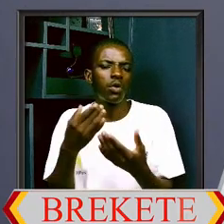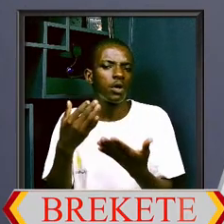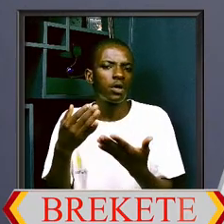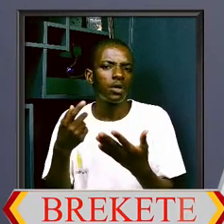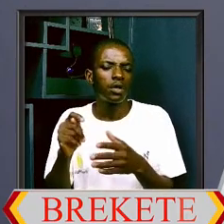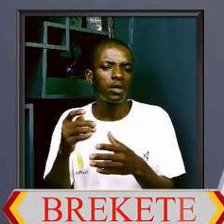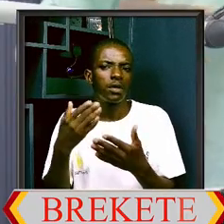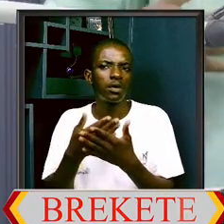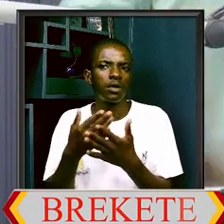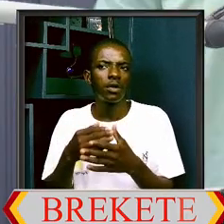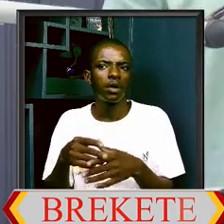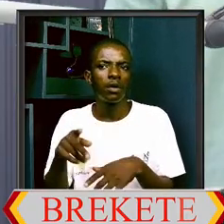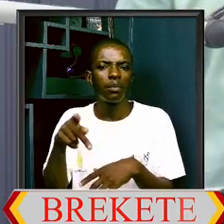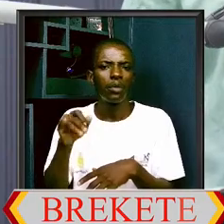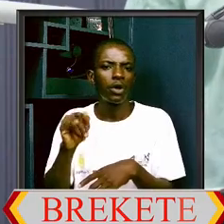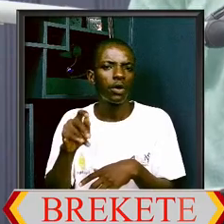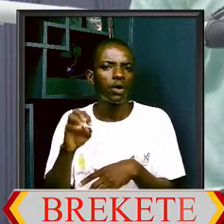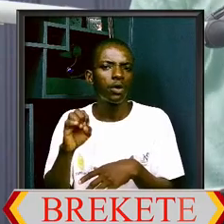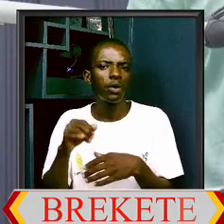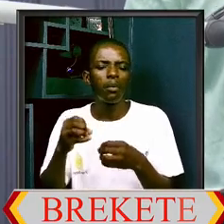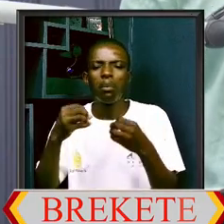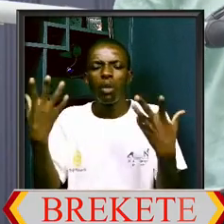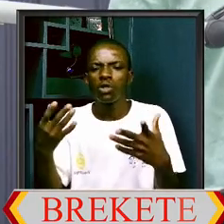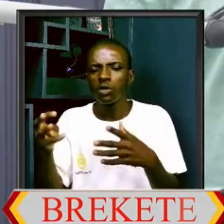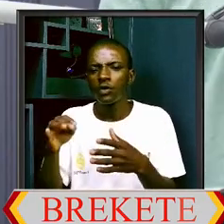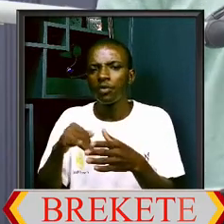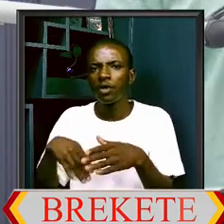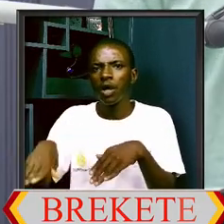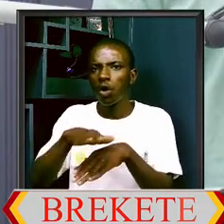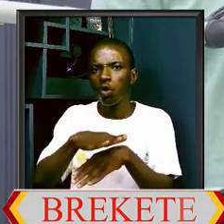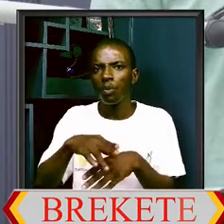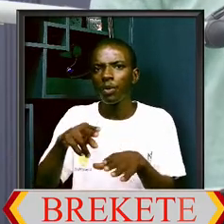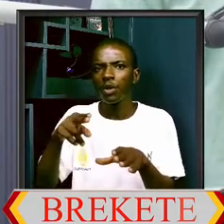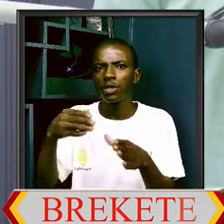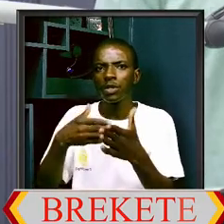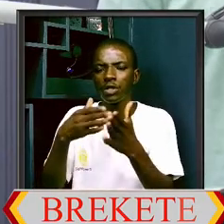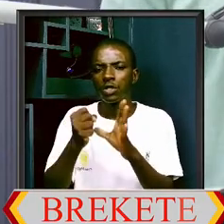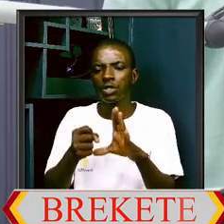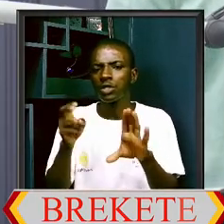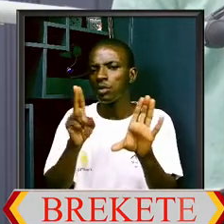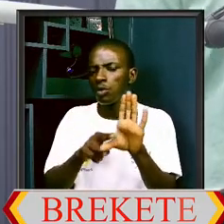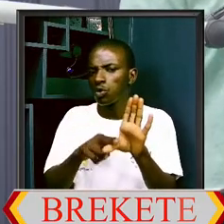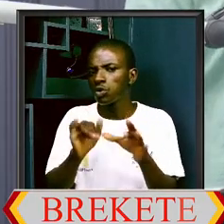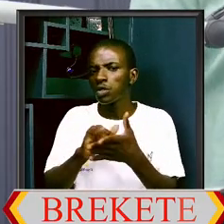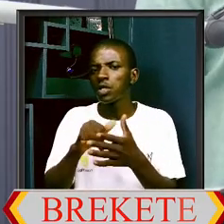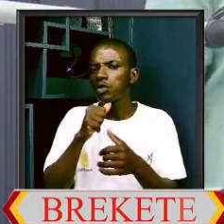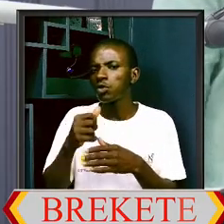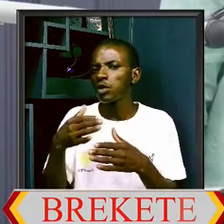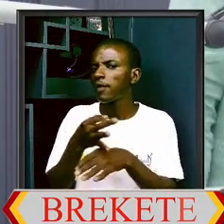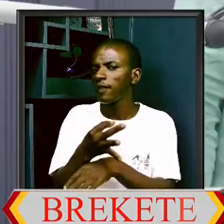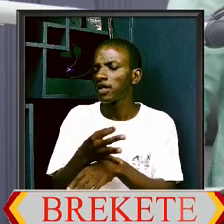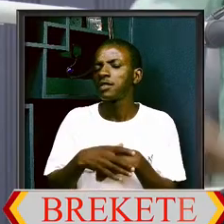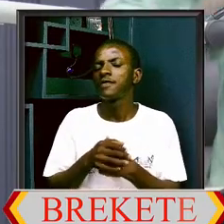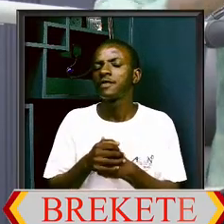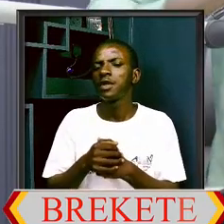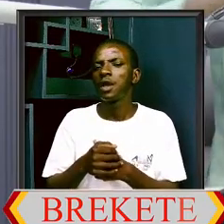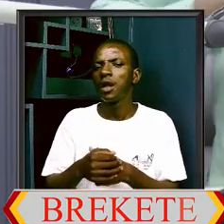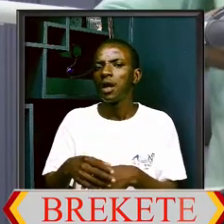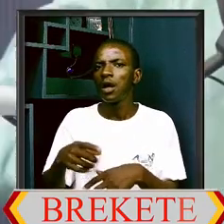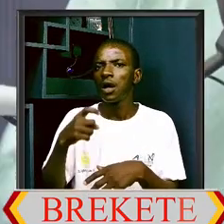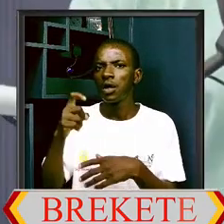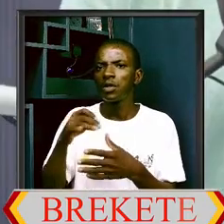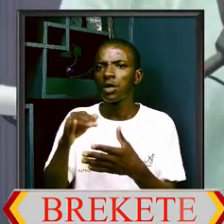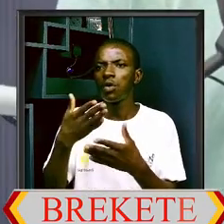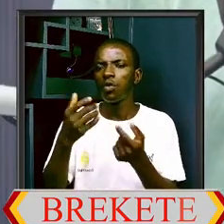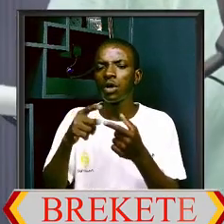the government I I am more patriotic than most of them that are occupy leadership position that are not have not been effective true I want